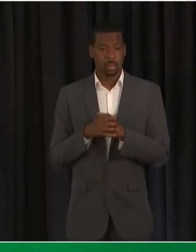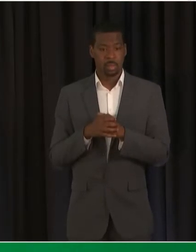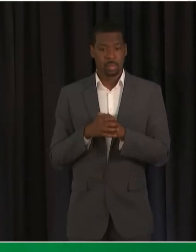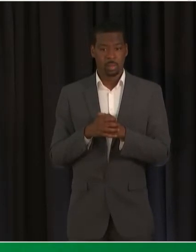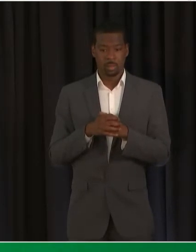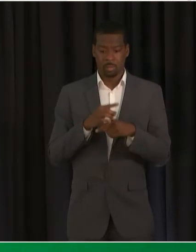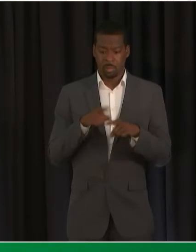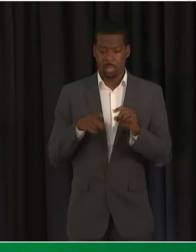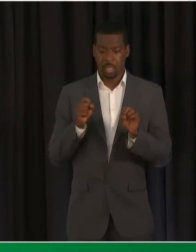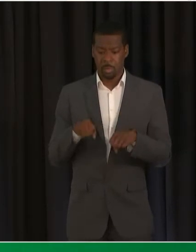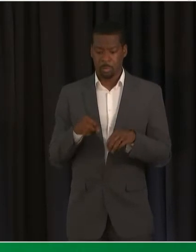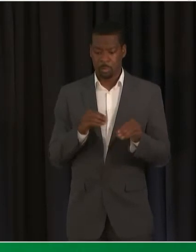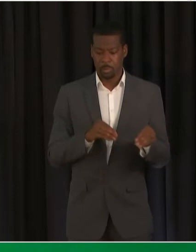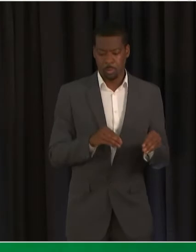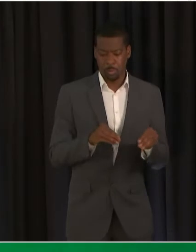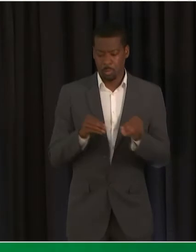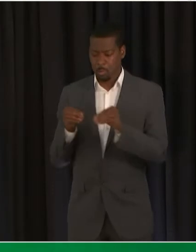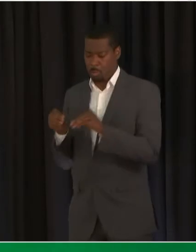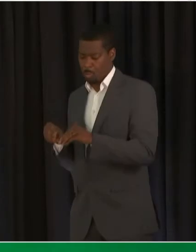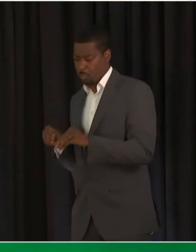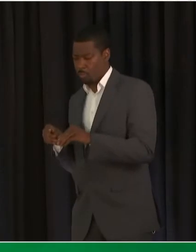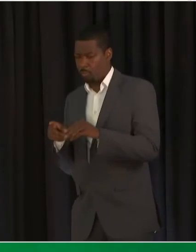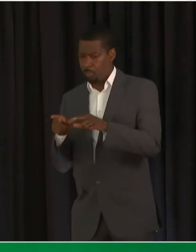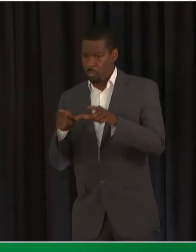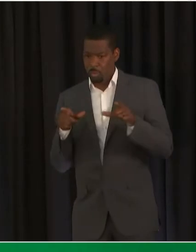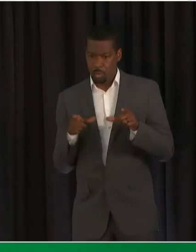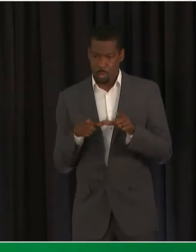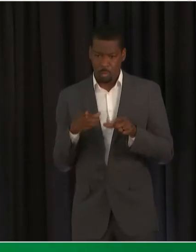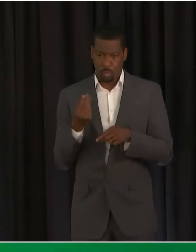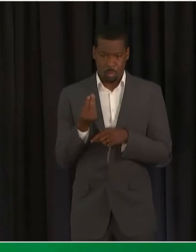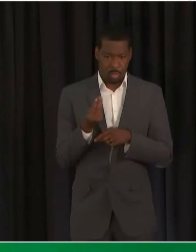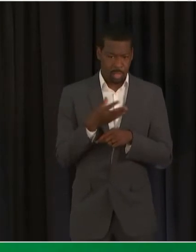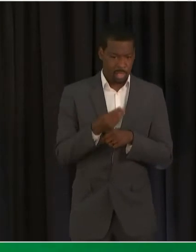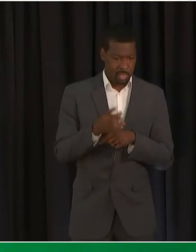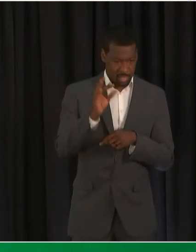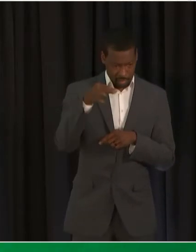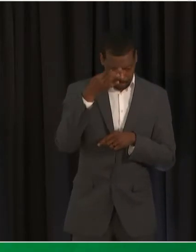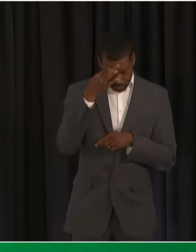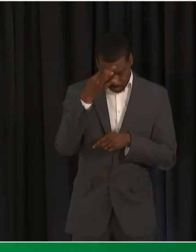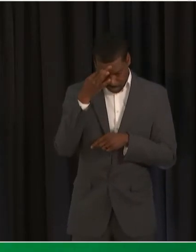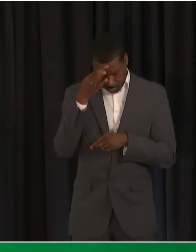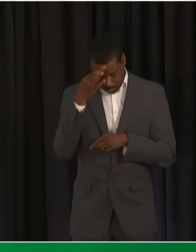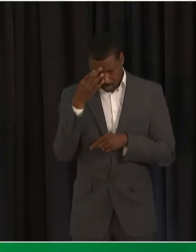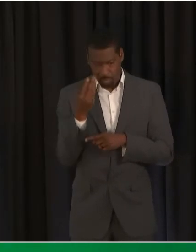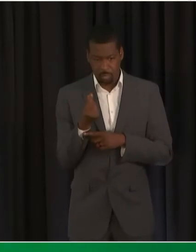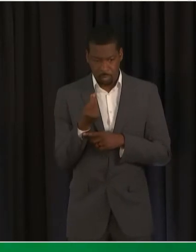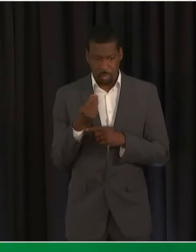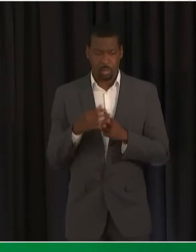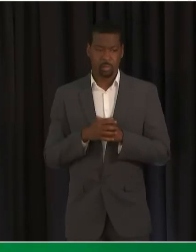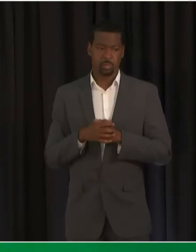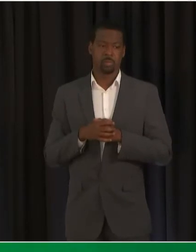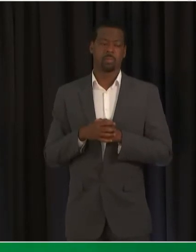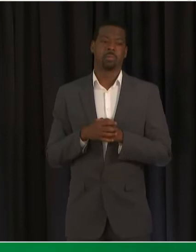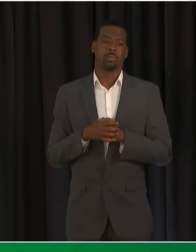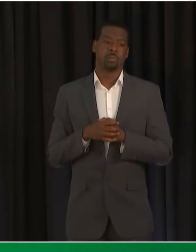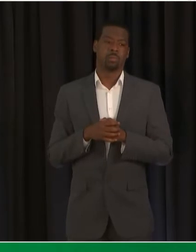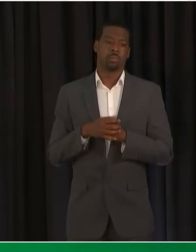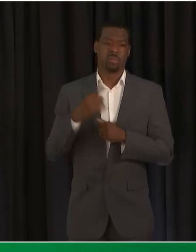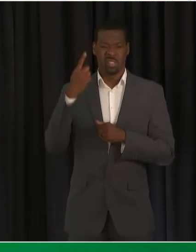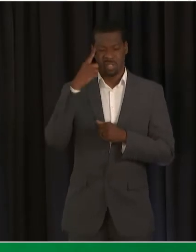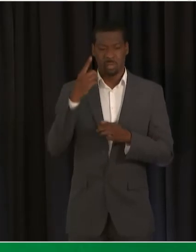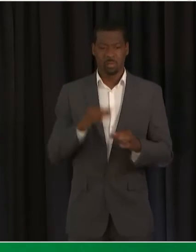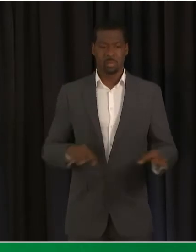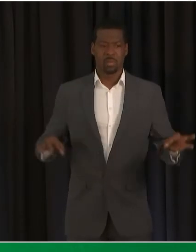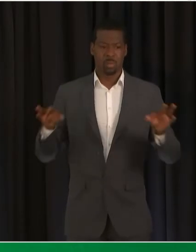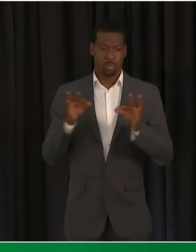to pivot and take advantage of both local dollars and federal grant dollars as well. So I thought it